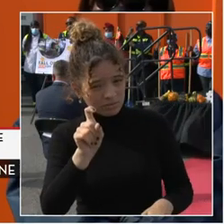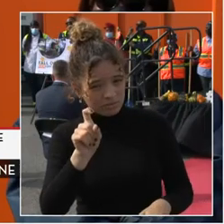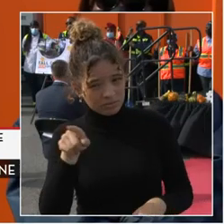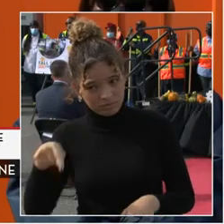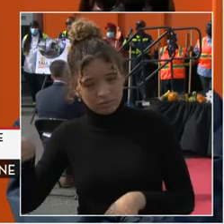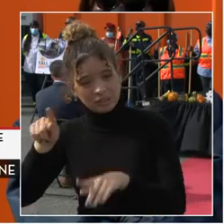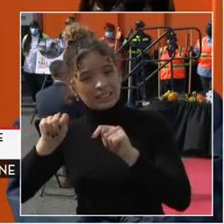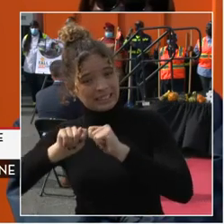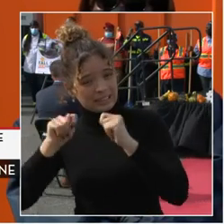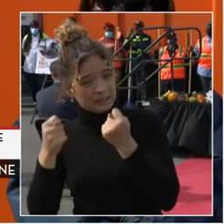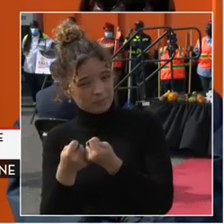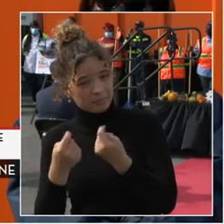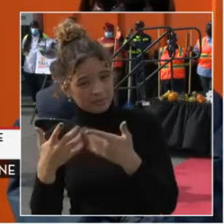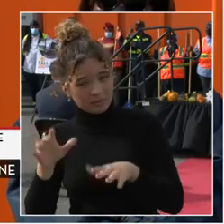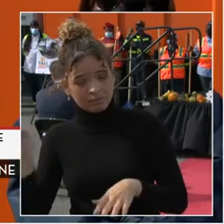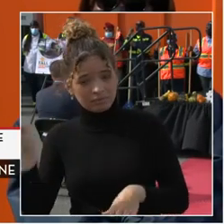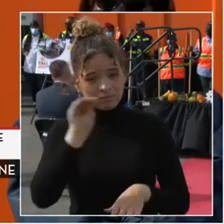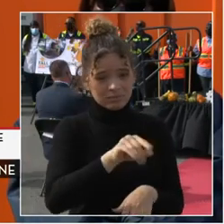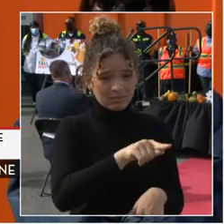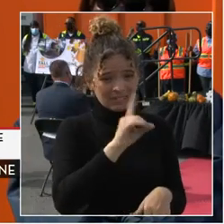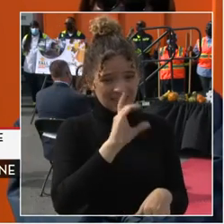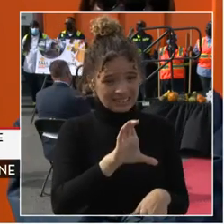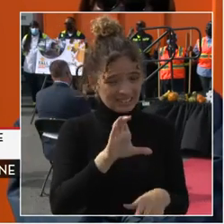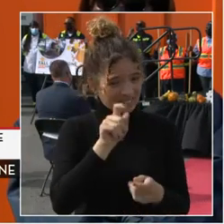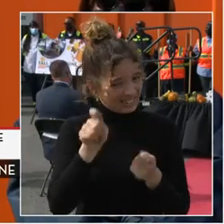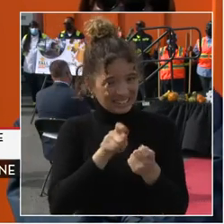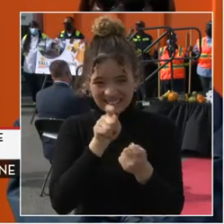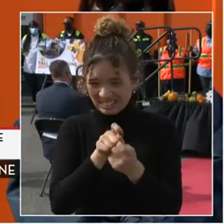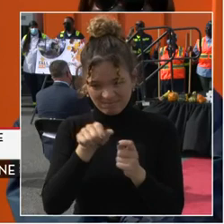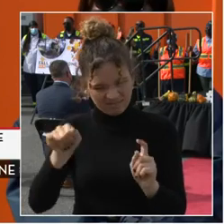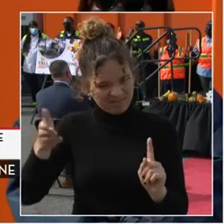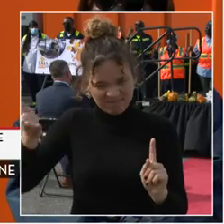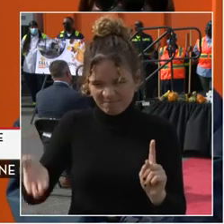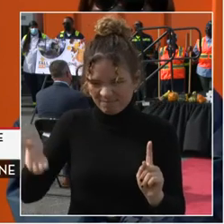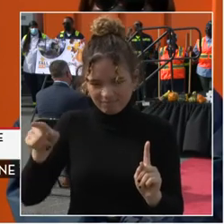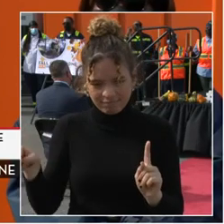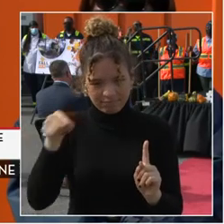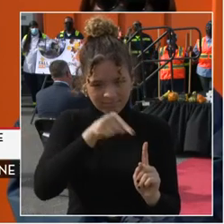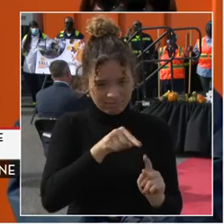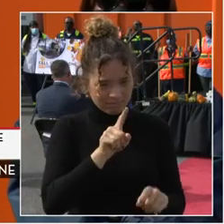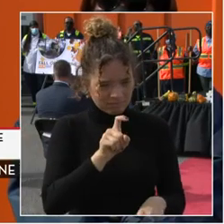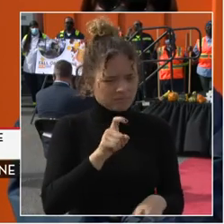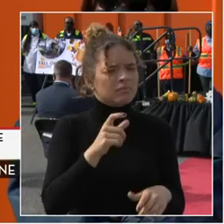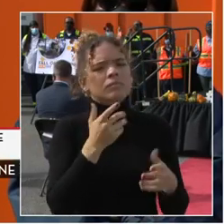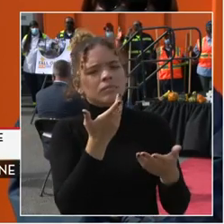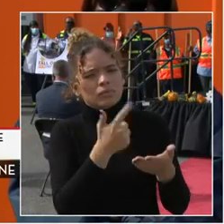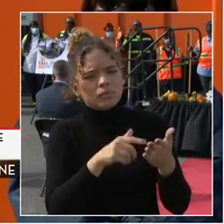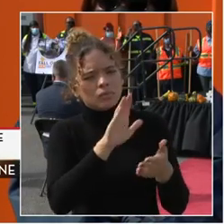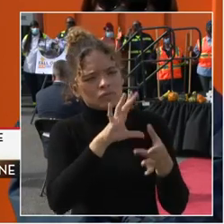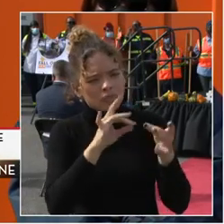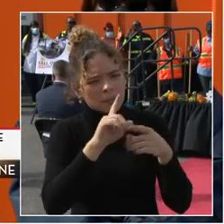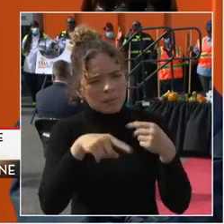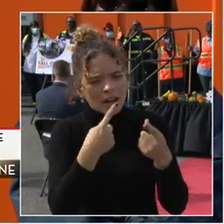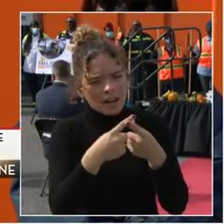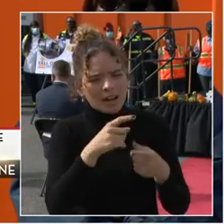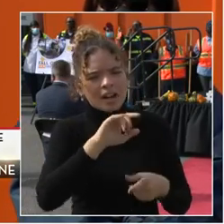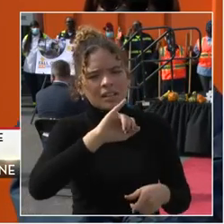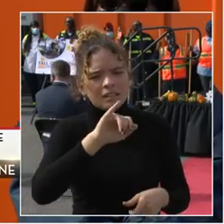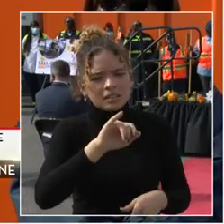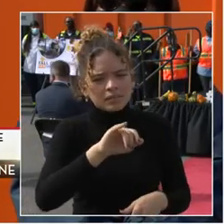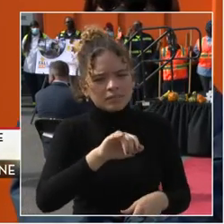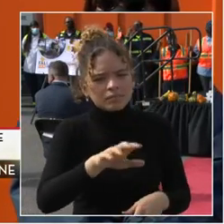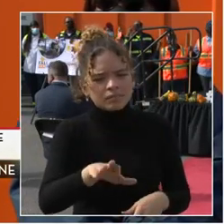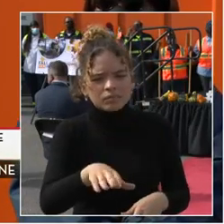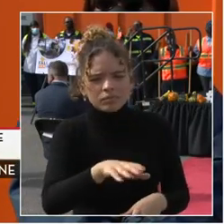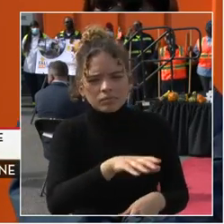is, given some of your previous remarks about possibly the RFK site. Just kind of curious how you're evaluating this whole situation. Well, I